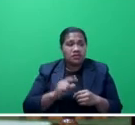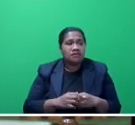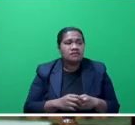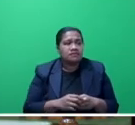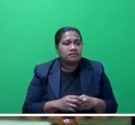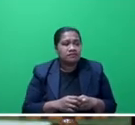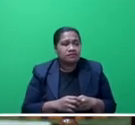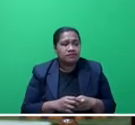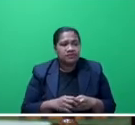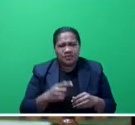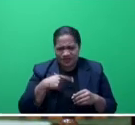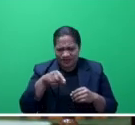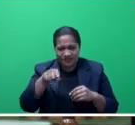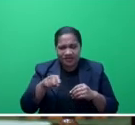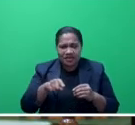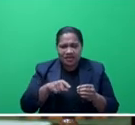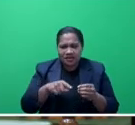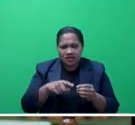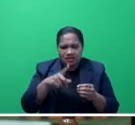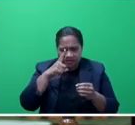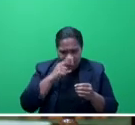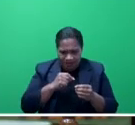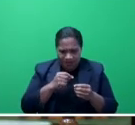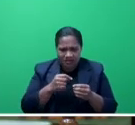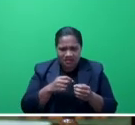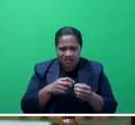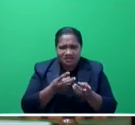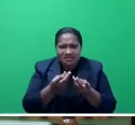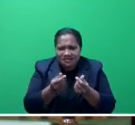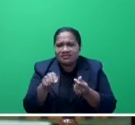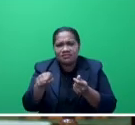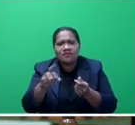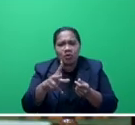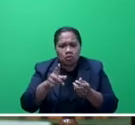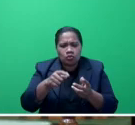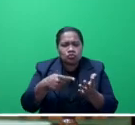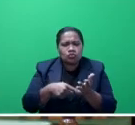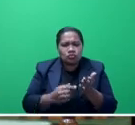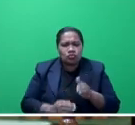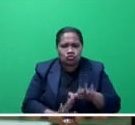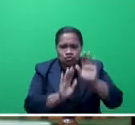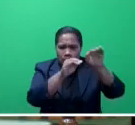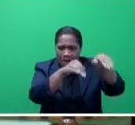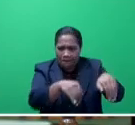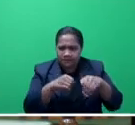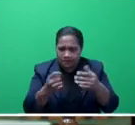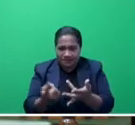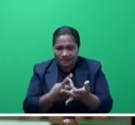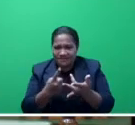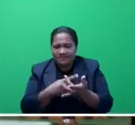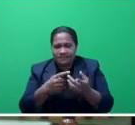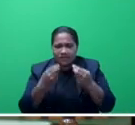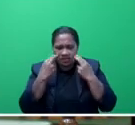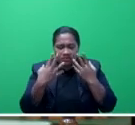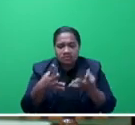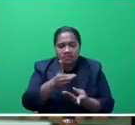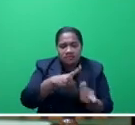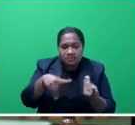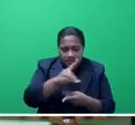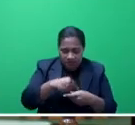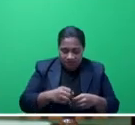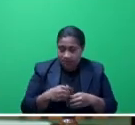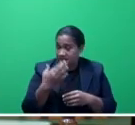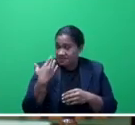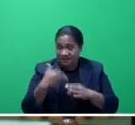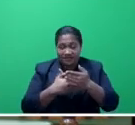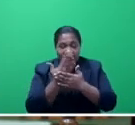to tsunamis, etc. 3 possible sites have been identified. In fact, our team was with the head of the UN just a couple of days ago. We